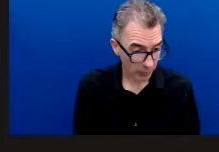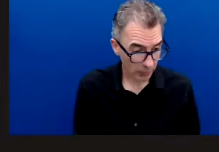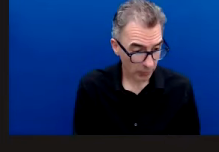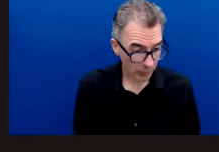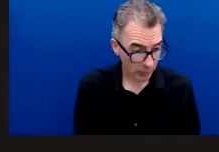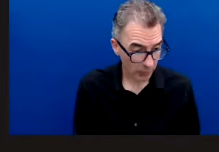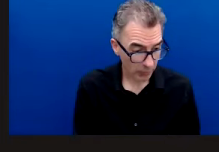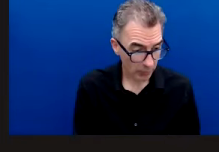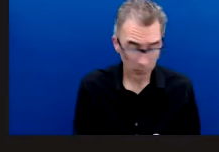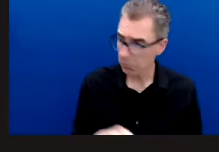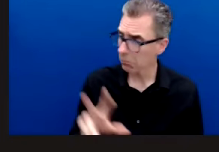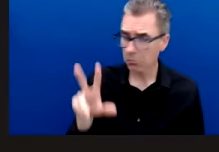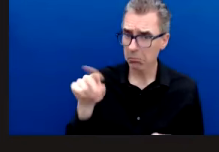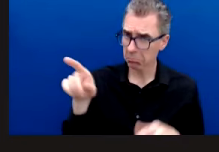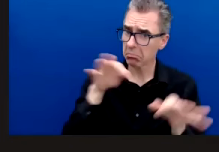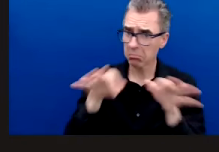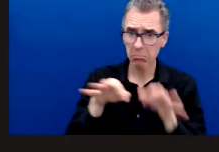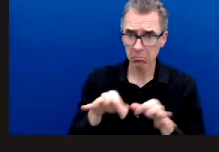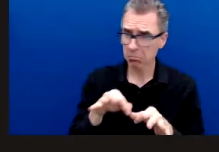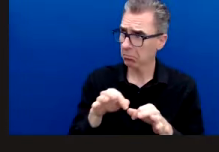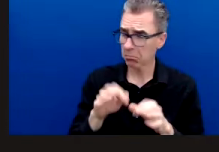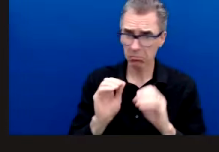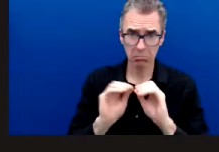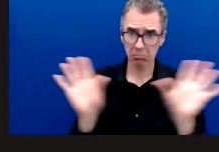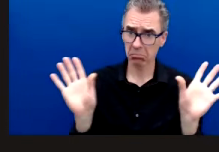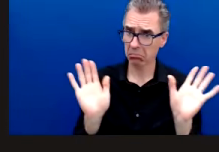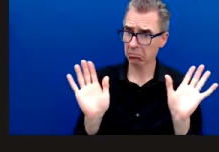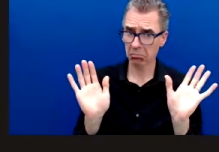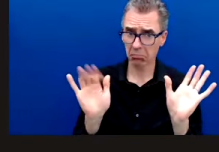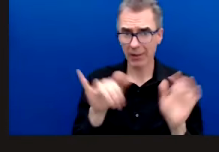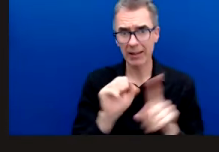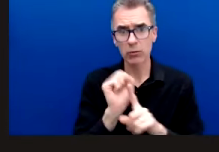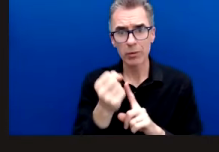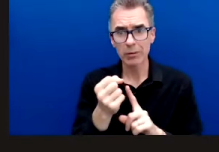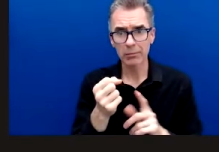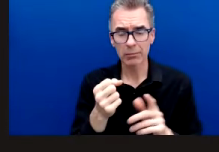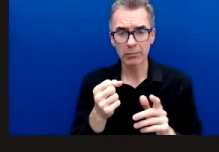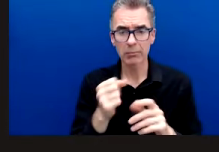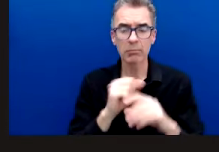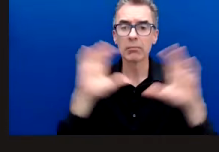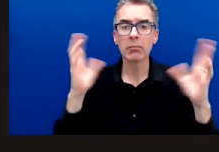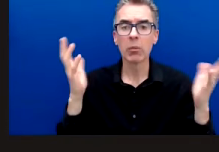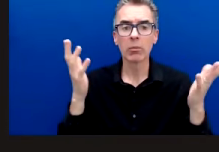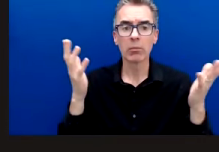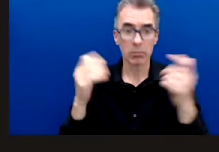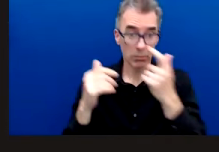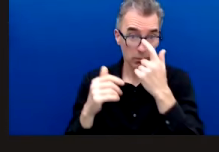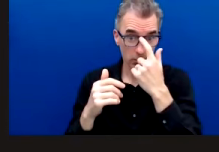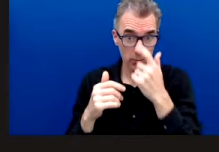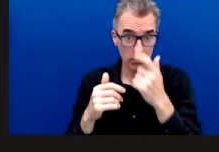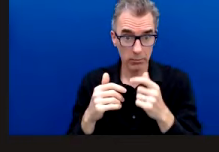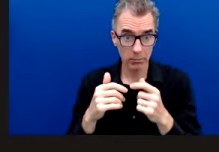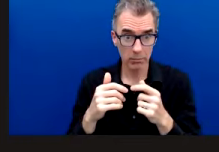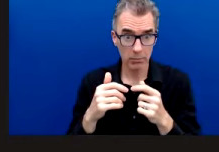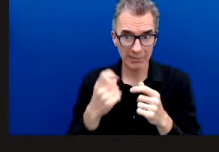I think you pretty much covered it. You know, the scenario is saying like, you know, the situation has